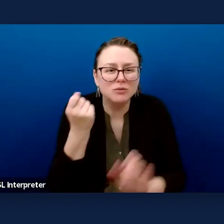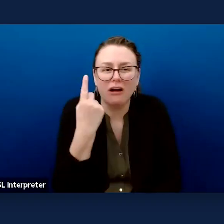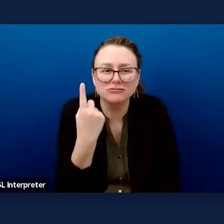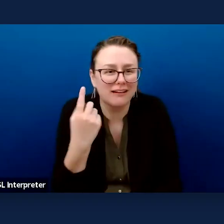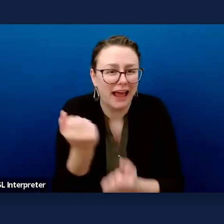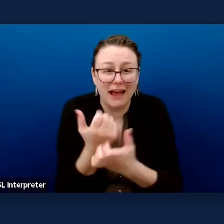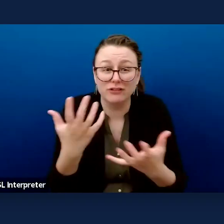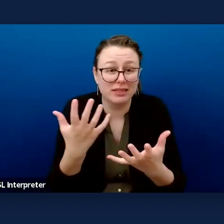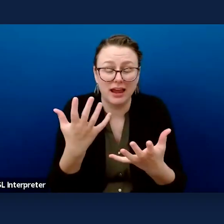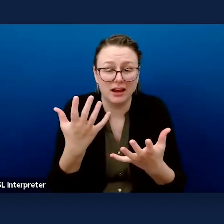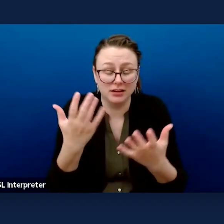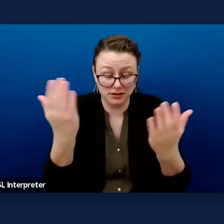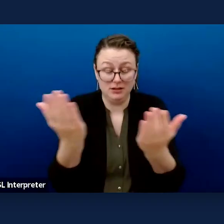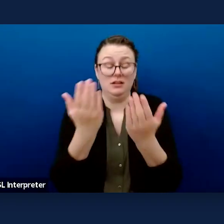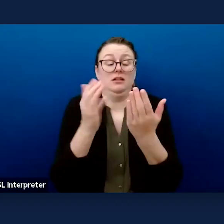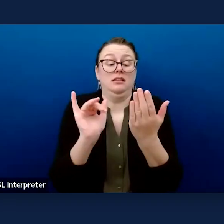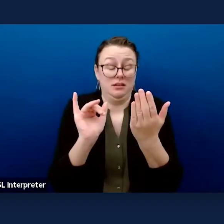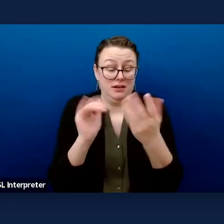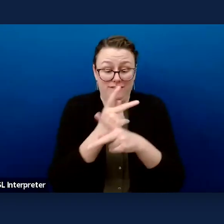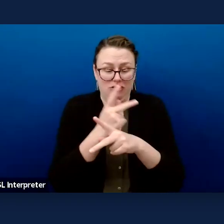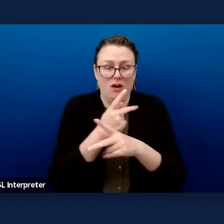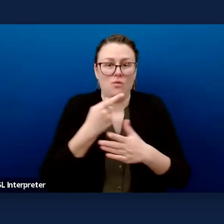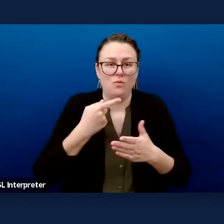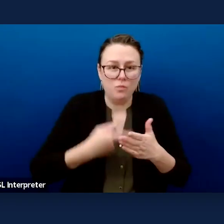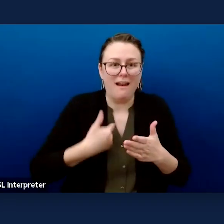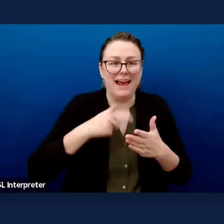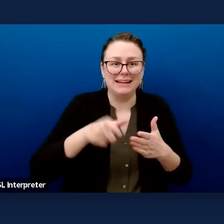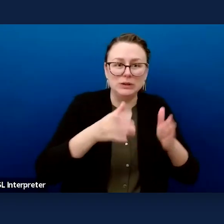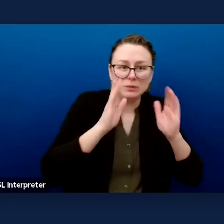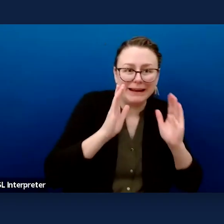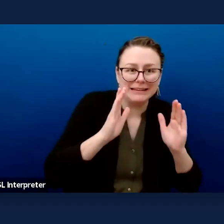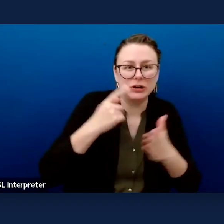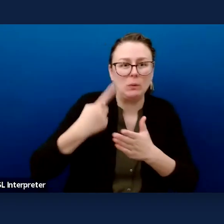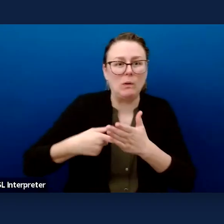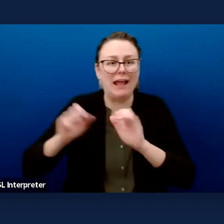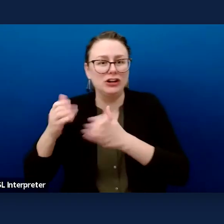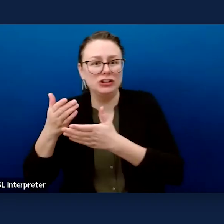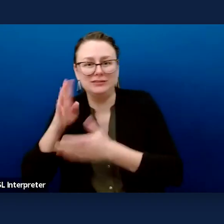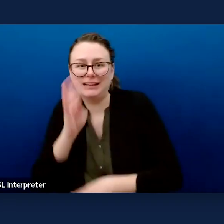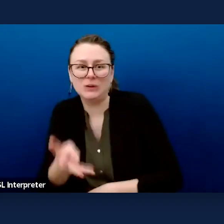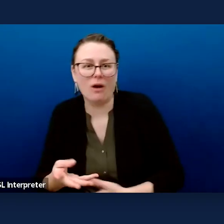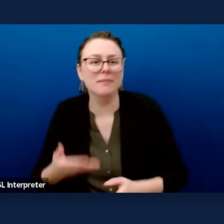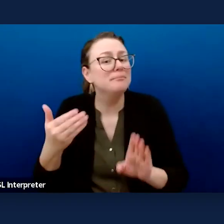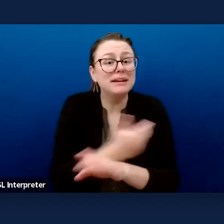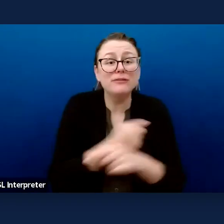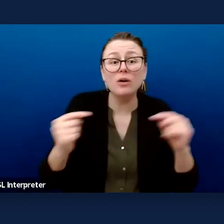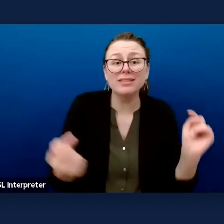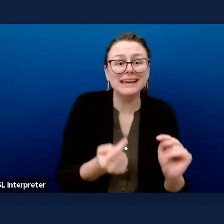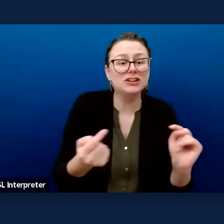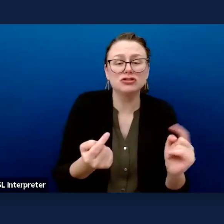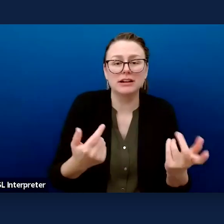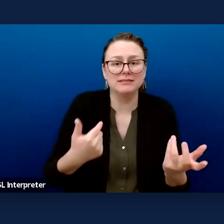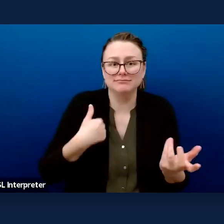going on for me and trying to figure out what things I did need to pay attention to and not. Prior to the injury, I just